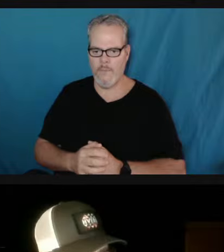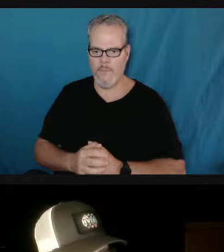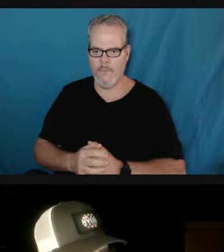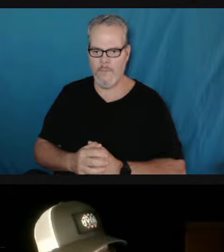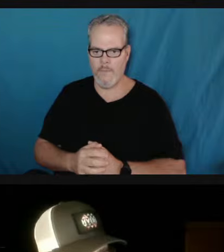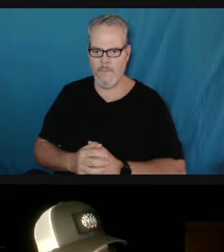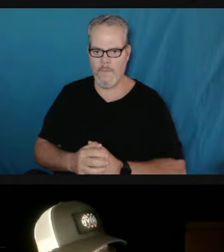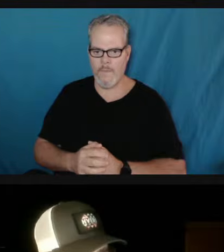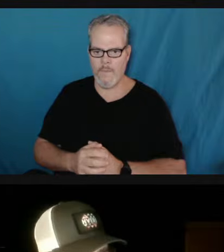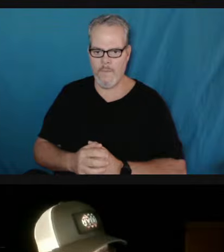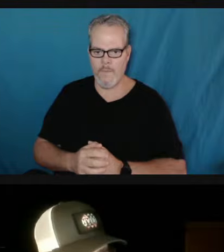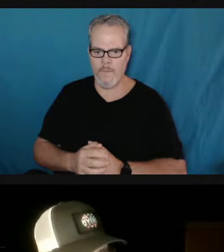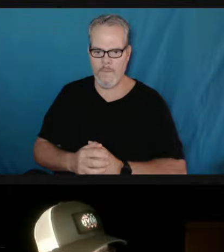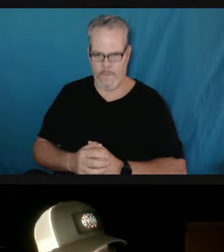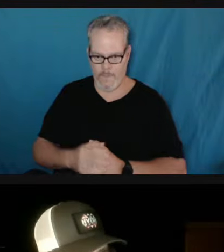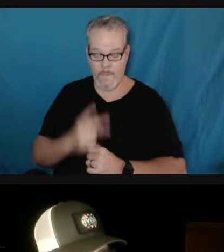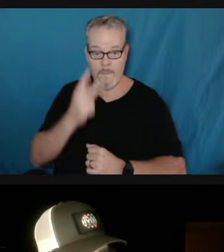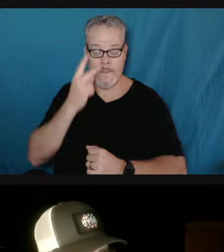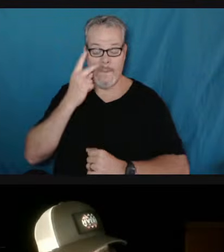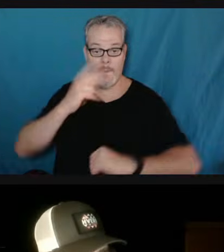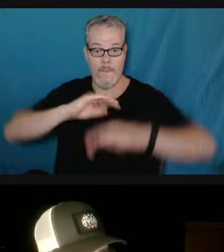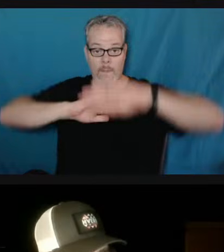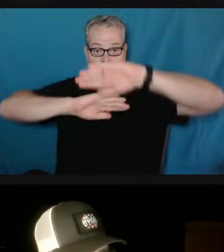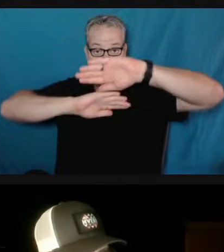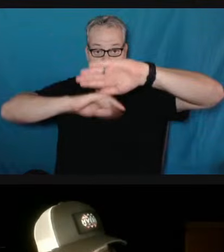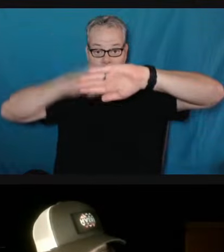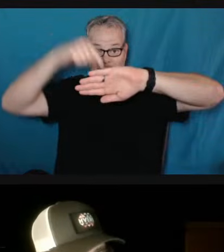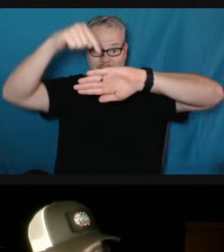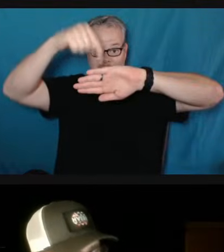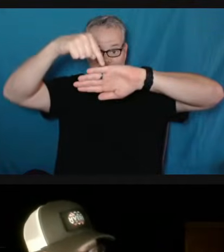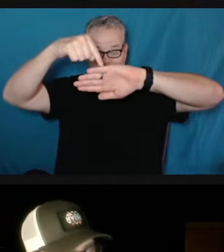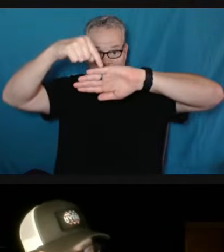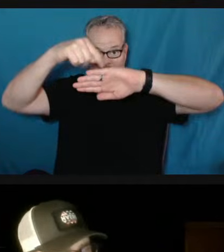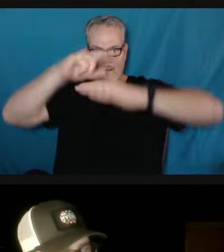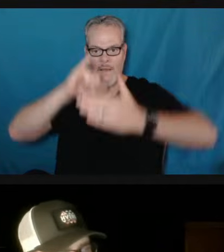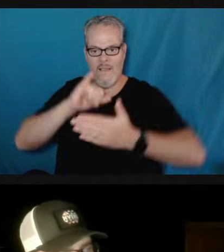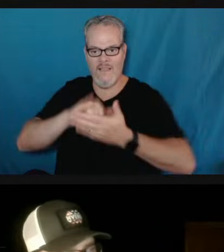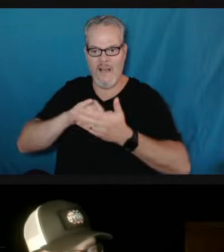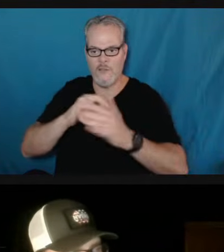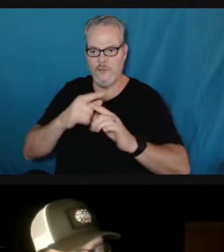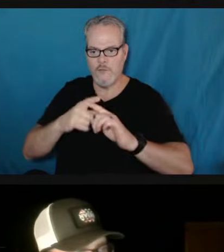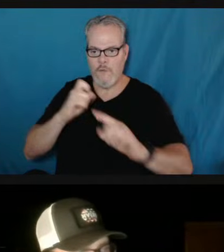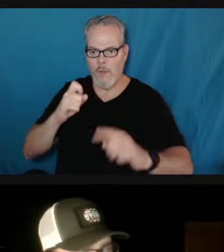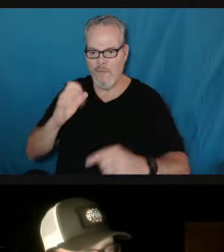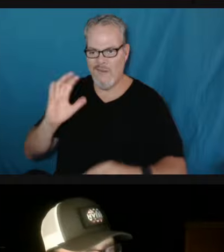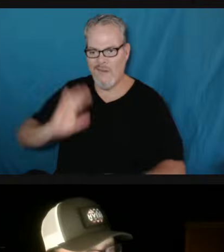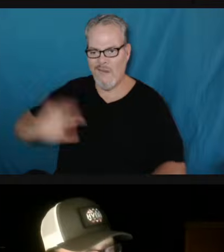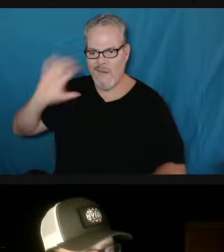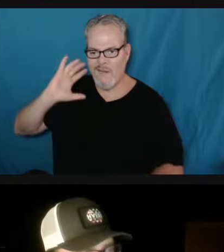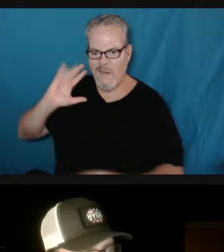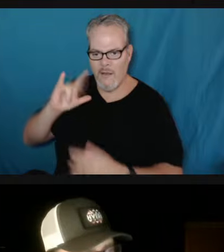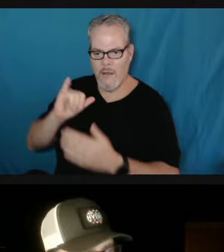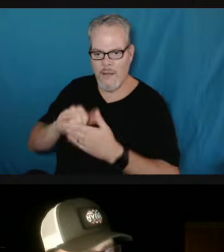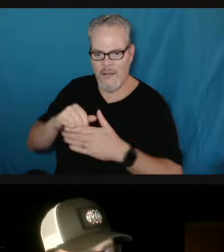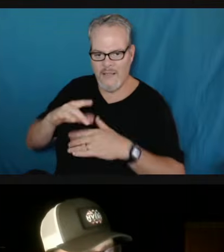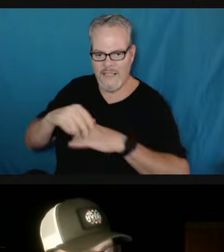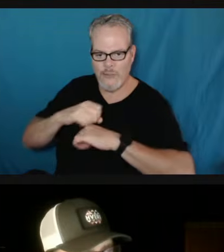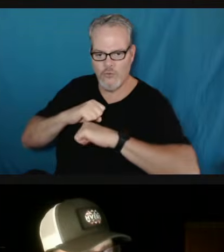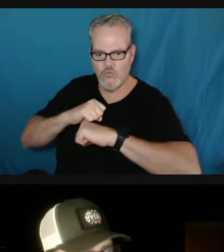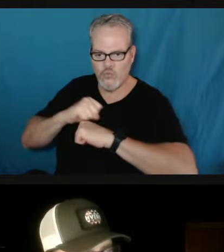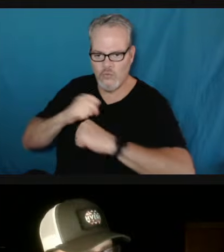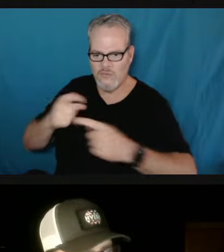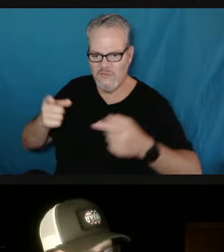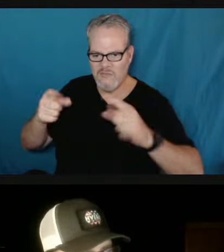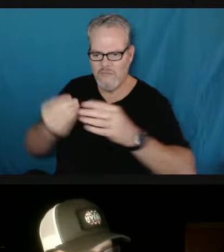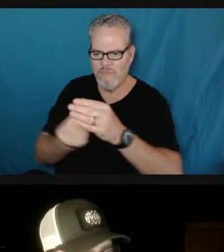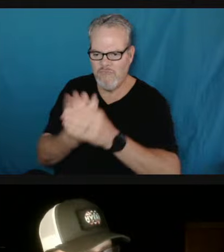that graphic released along with the fluid inclusions. They then plotted, in that case, different days of eruption. That was a short